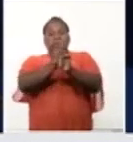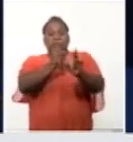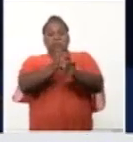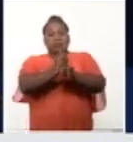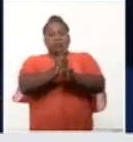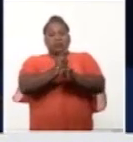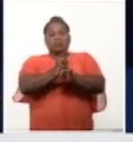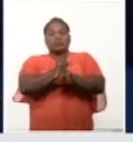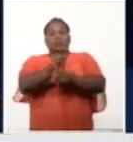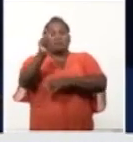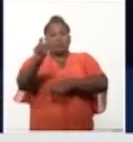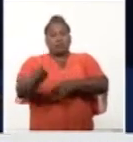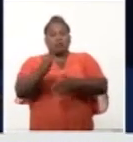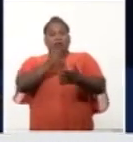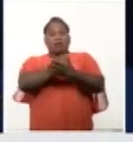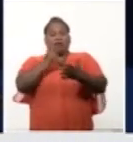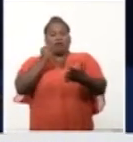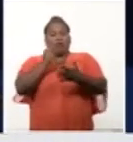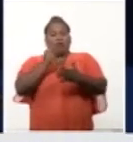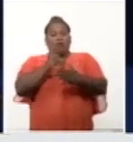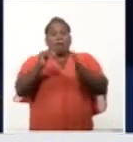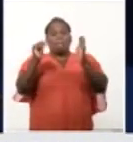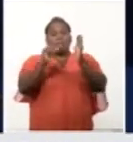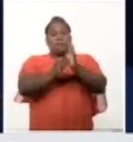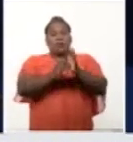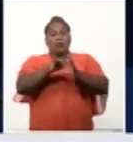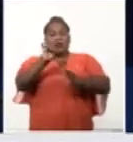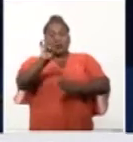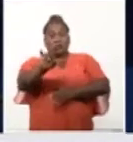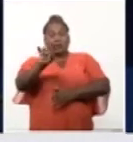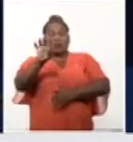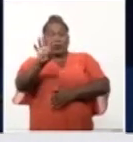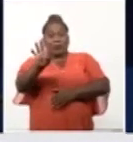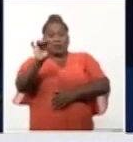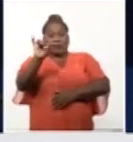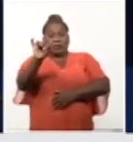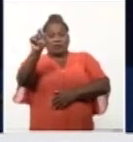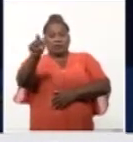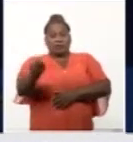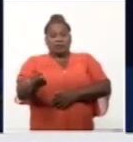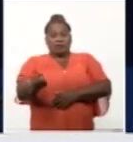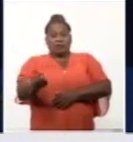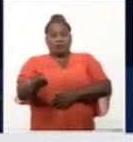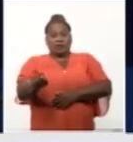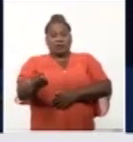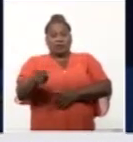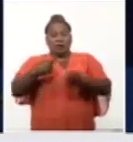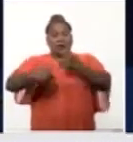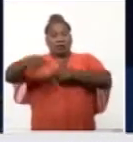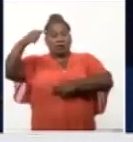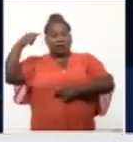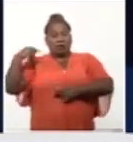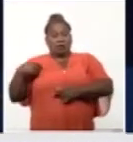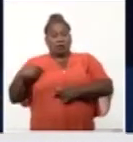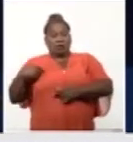89.3% of all cases confirmed in Cuba are positive case contacts, that is